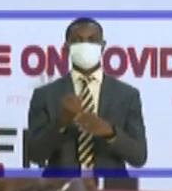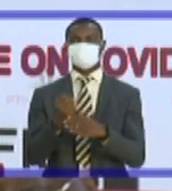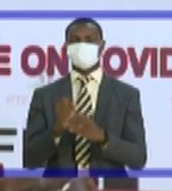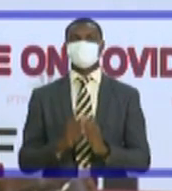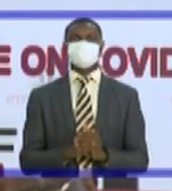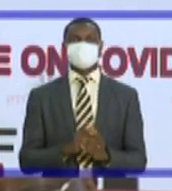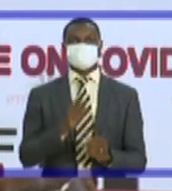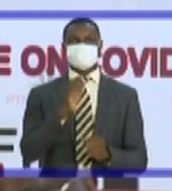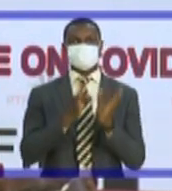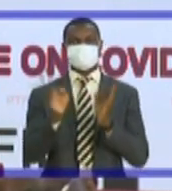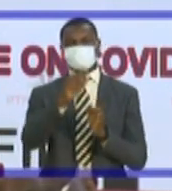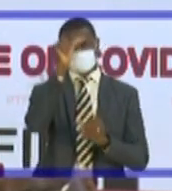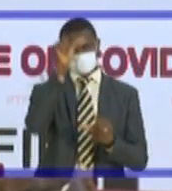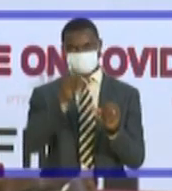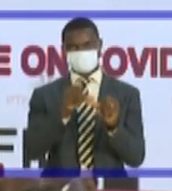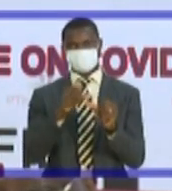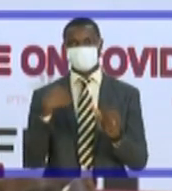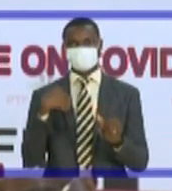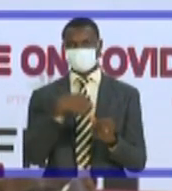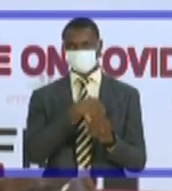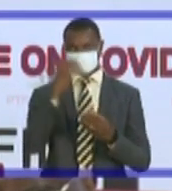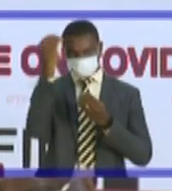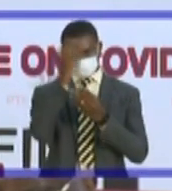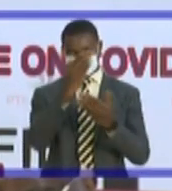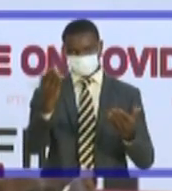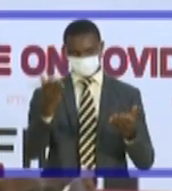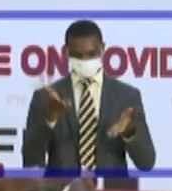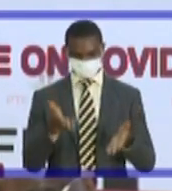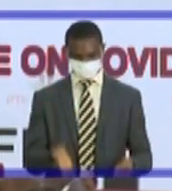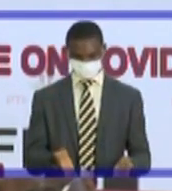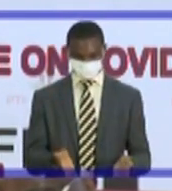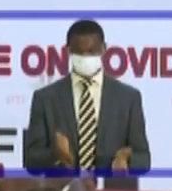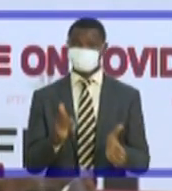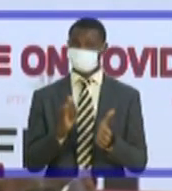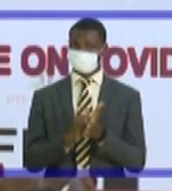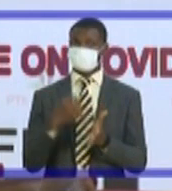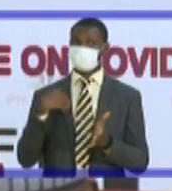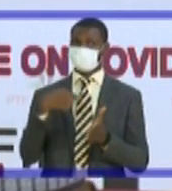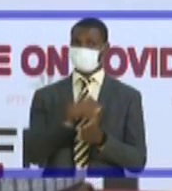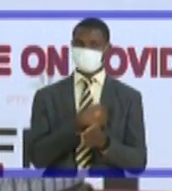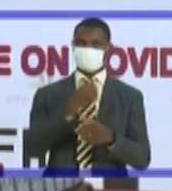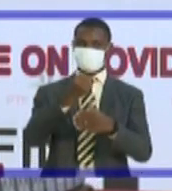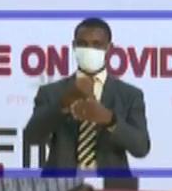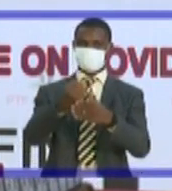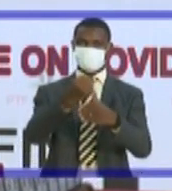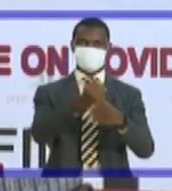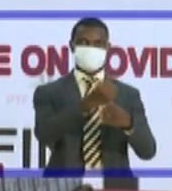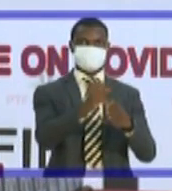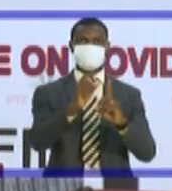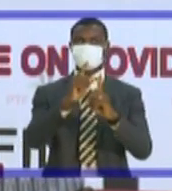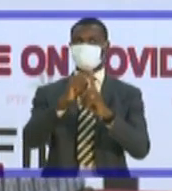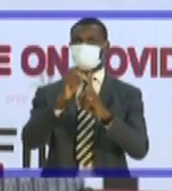As you may recall, we mentioned here that we distributed this